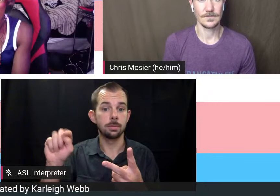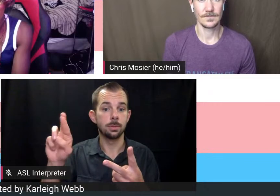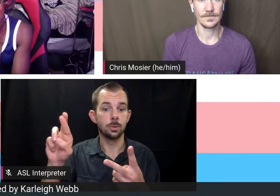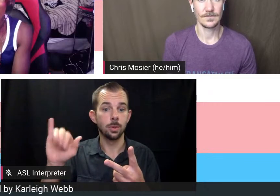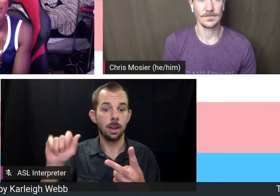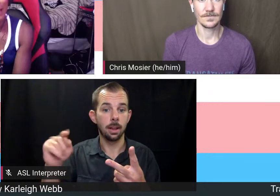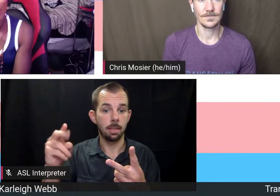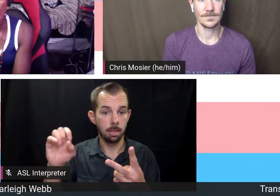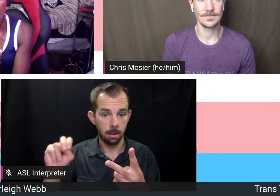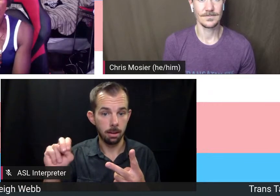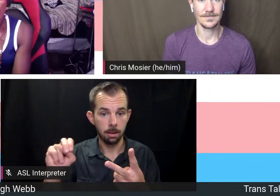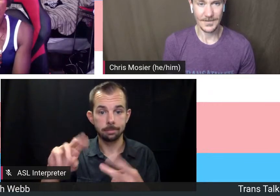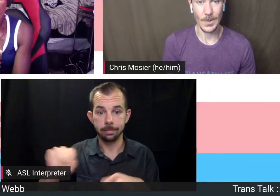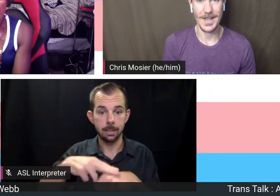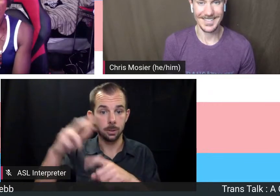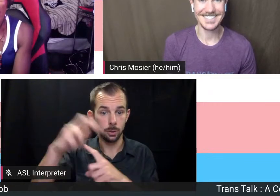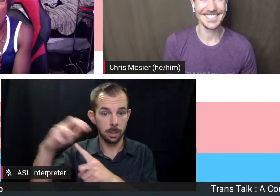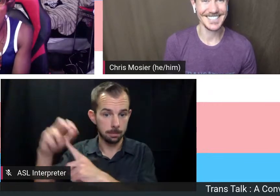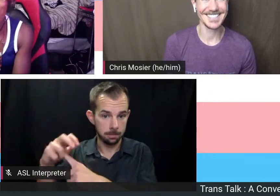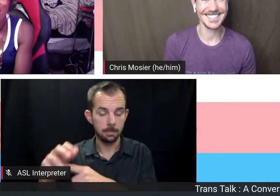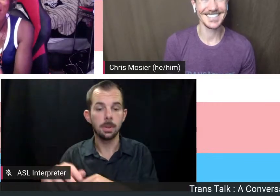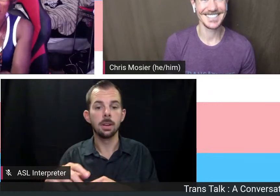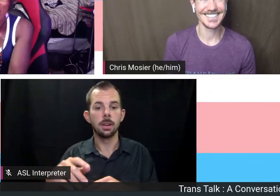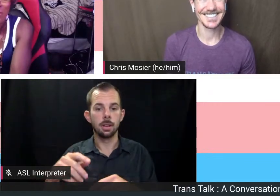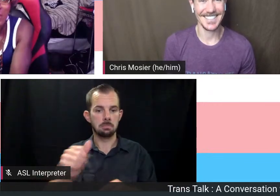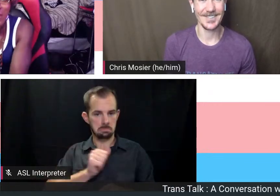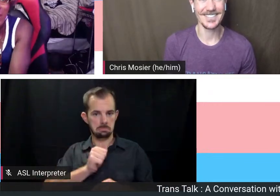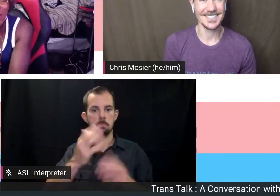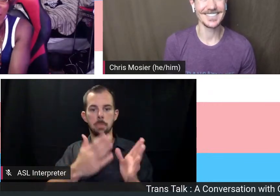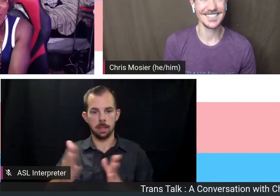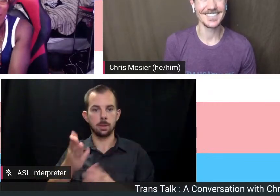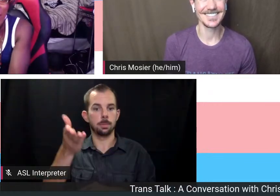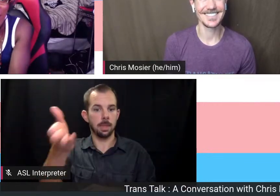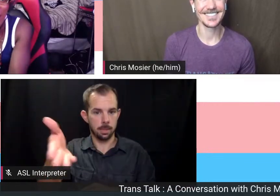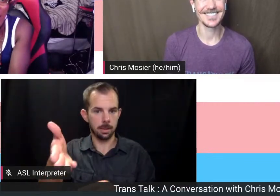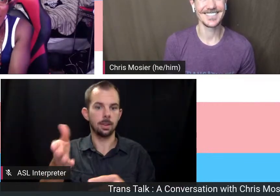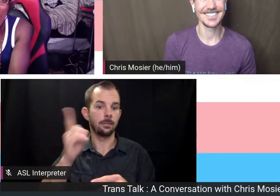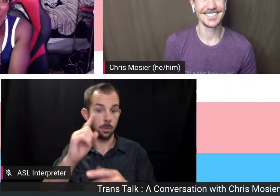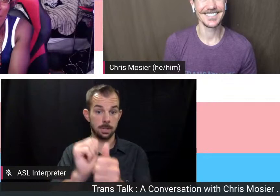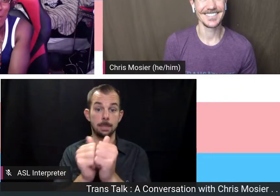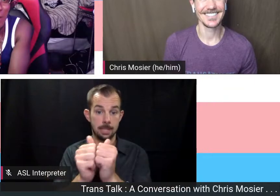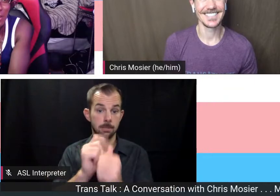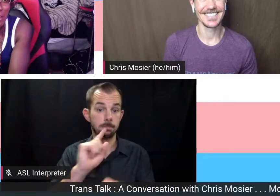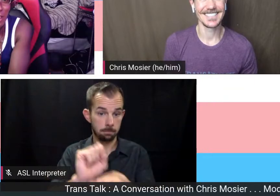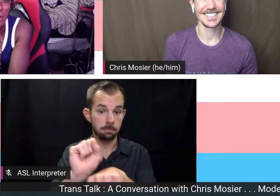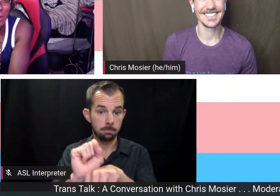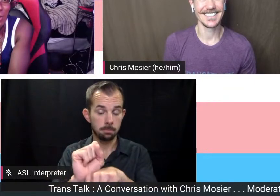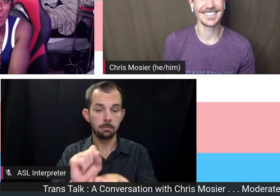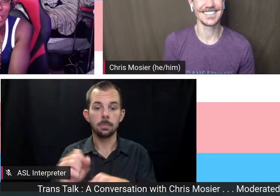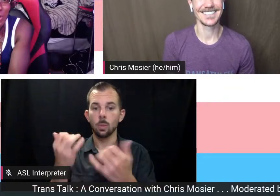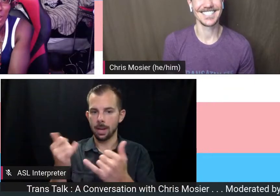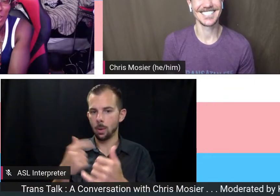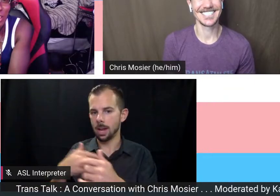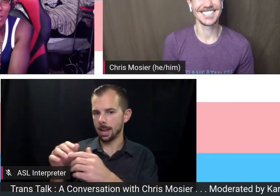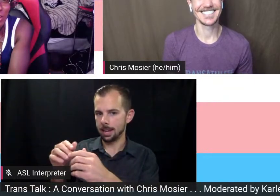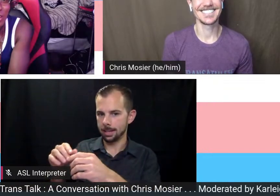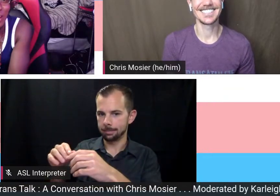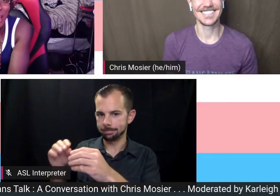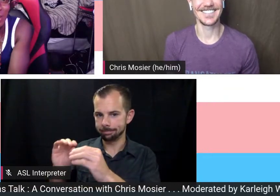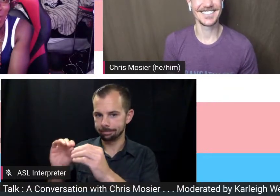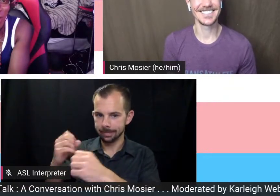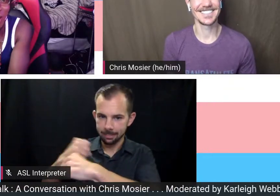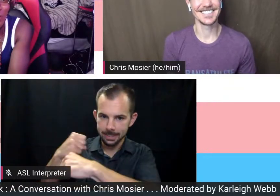I plan on being there. Okay. To compete. Yep. I'm getting my bike together in